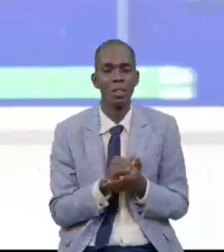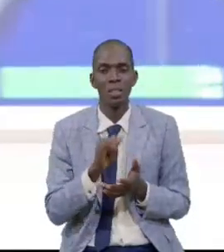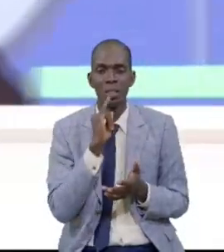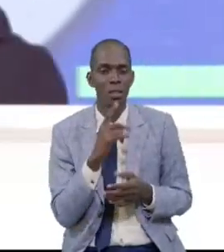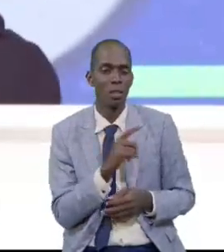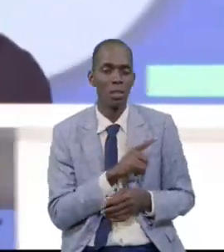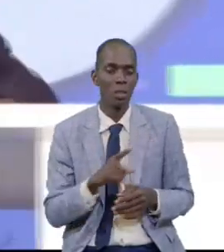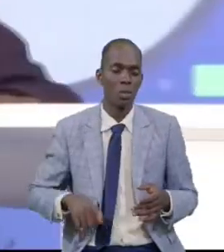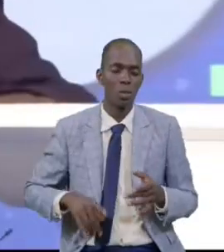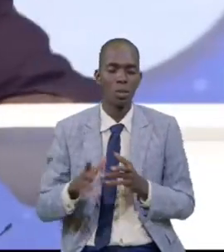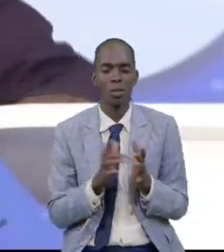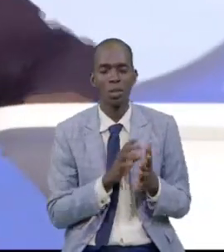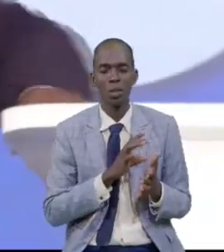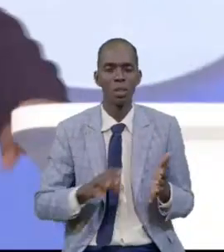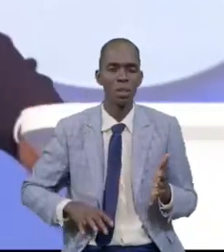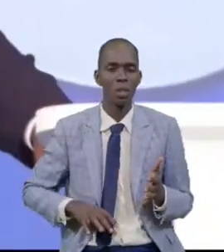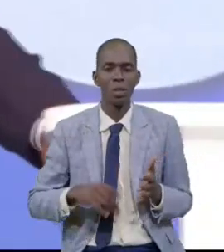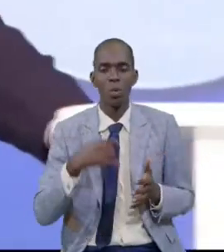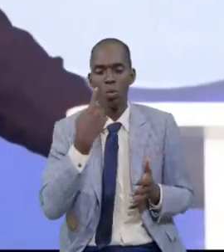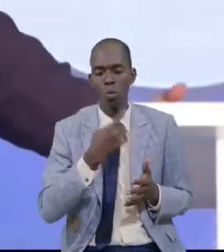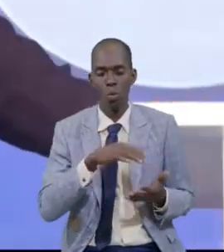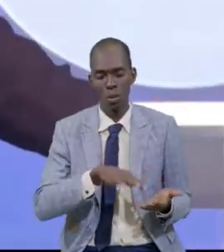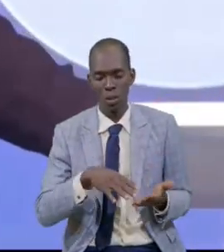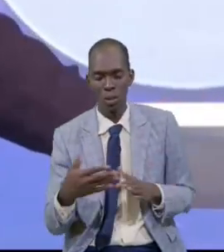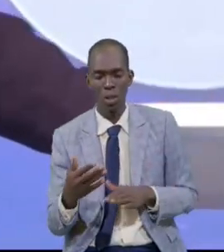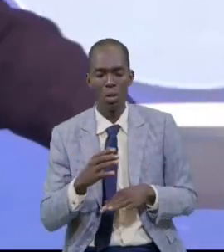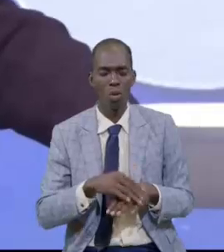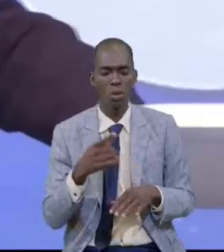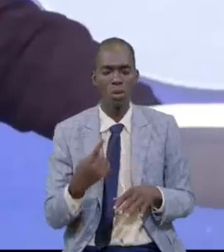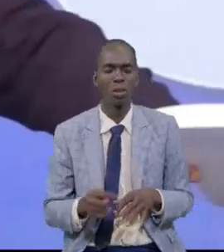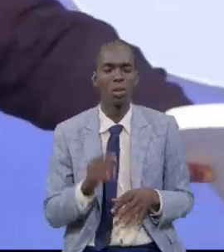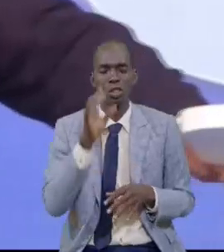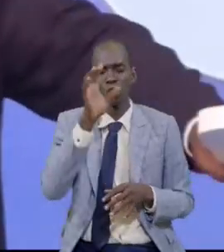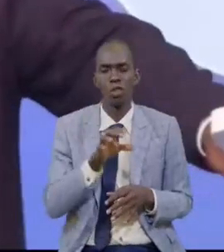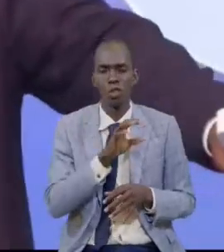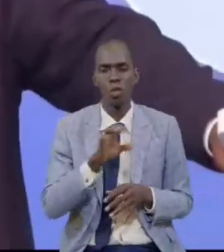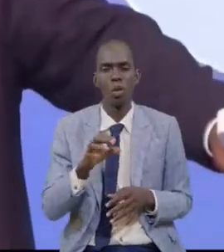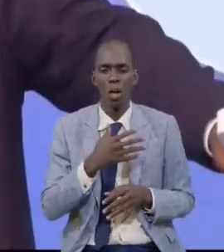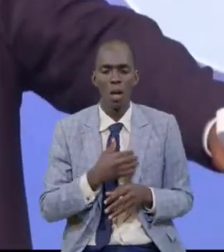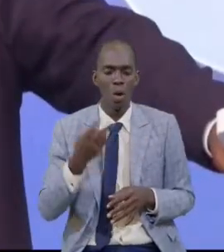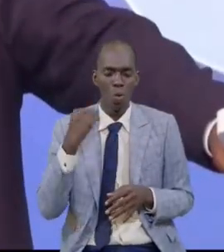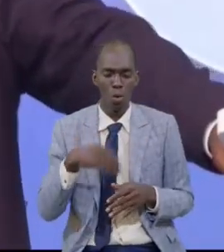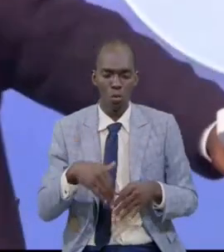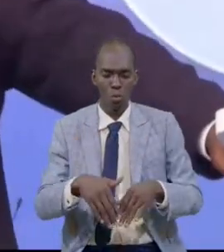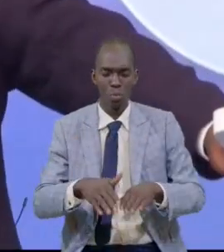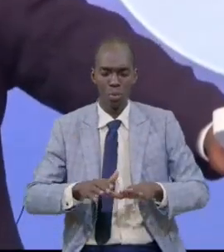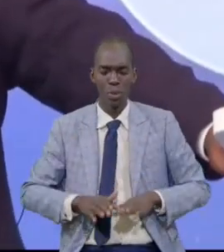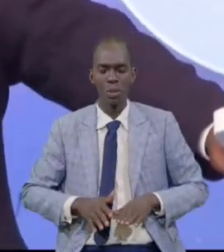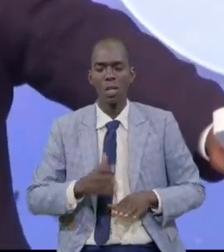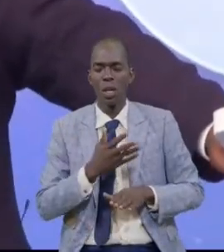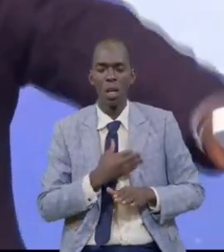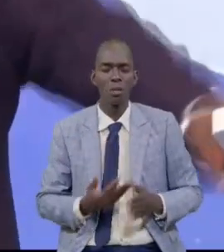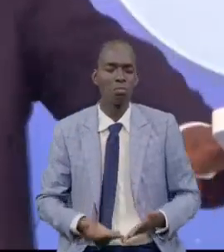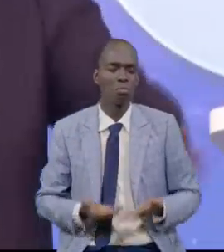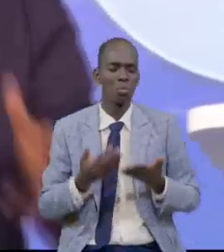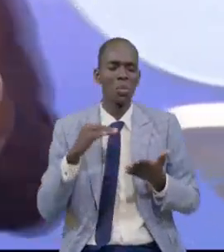He was buried. And he rose again. And God Almighty has highly exalted